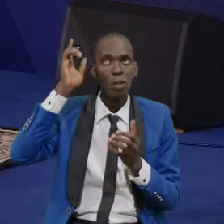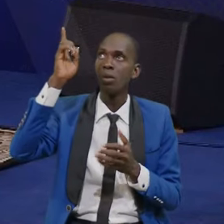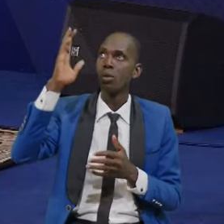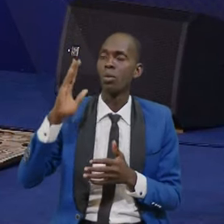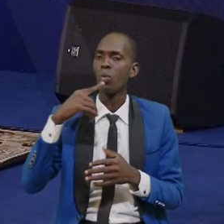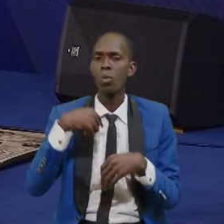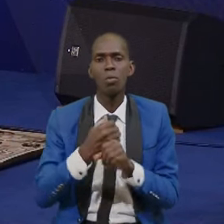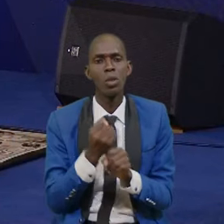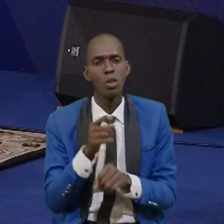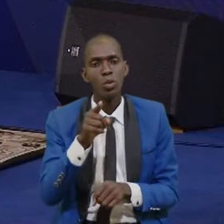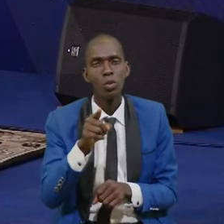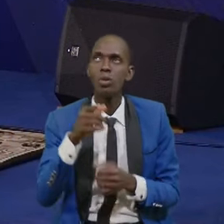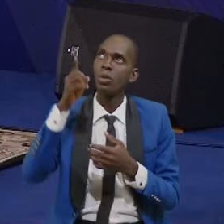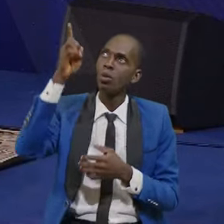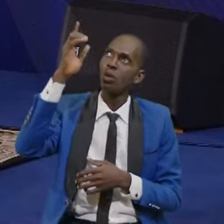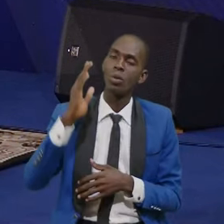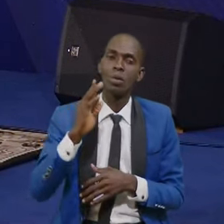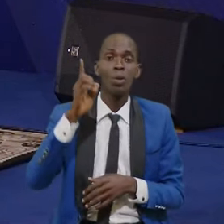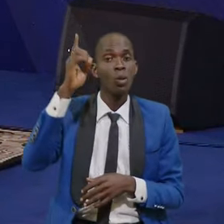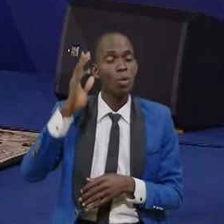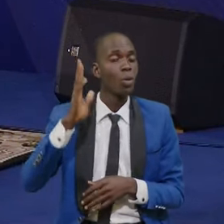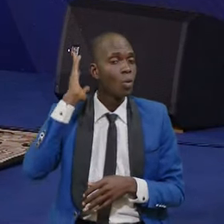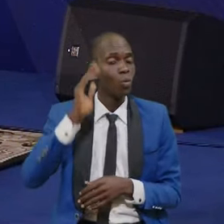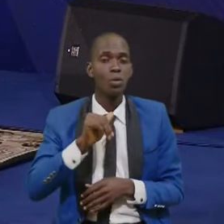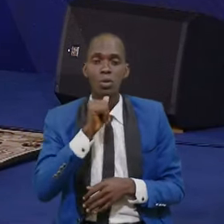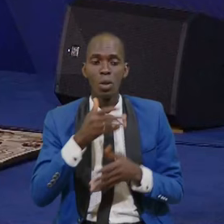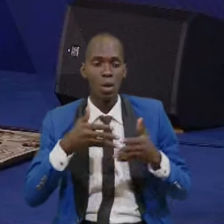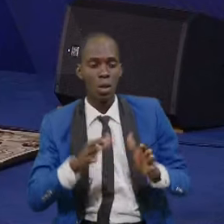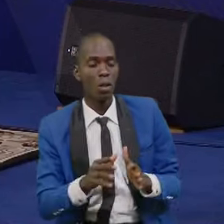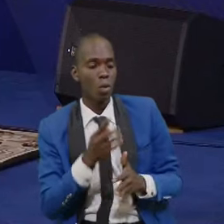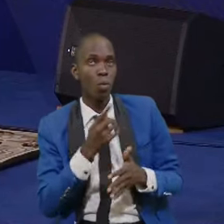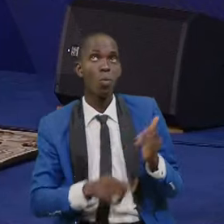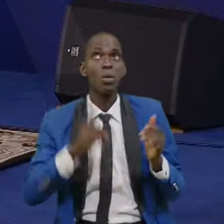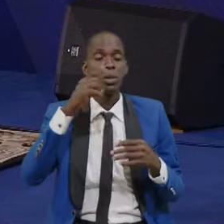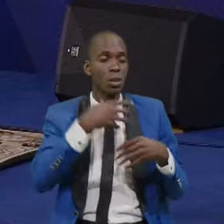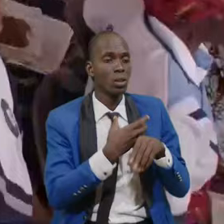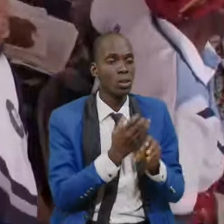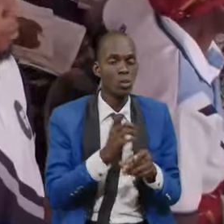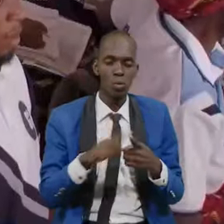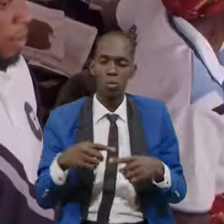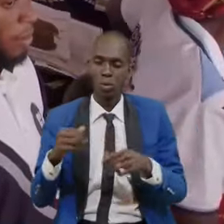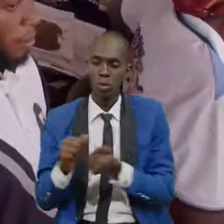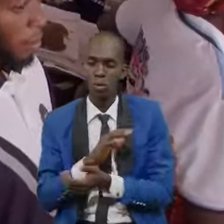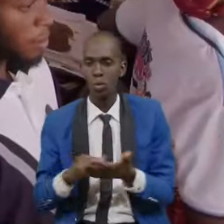God will not allow what he made to destroy what he made.